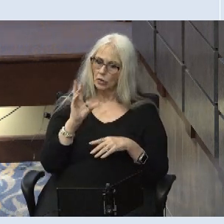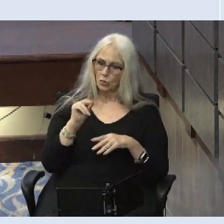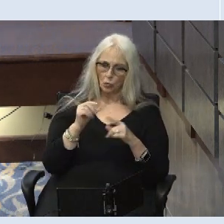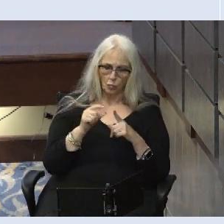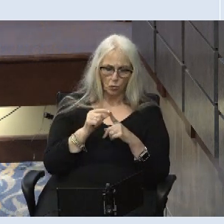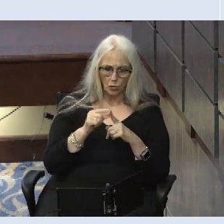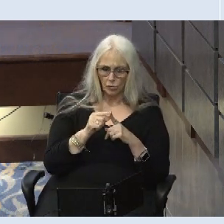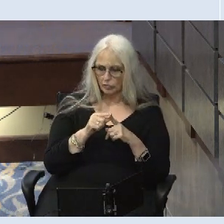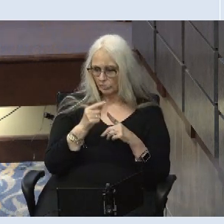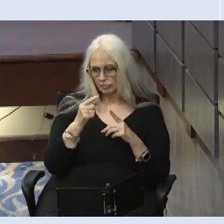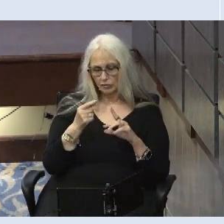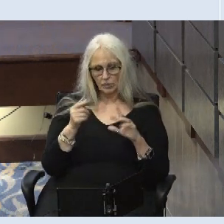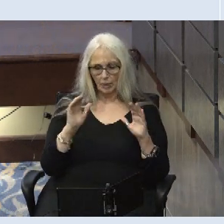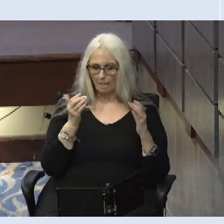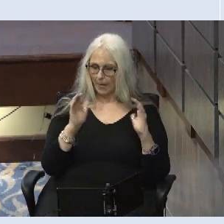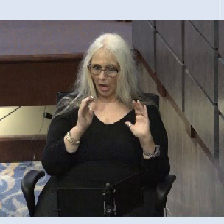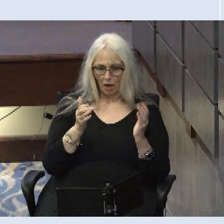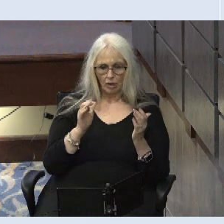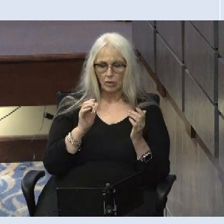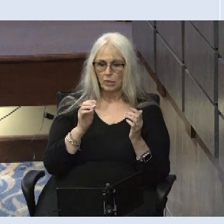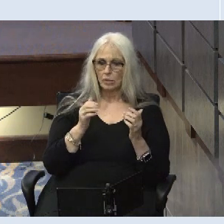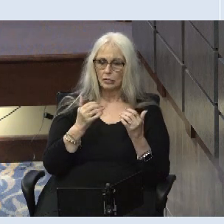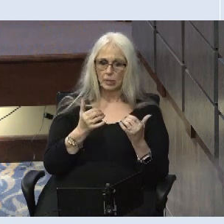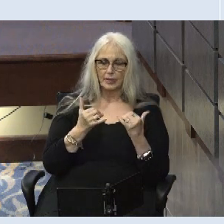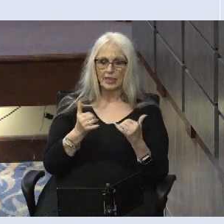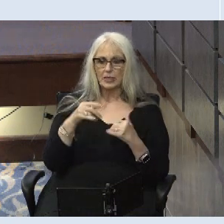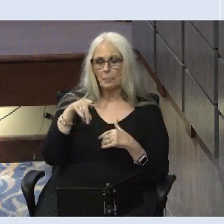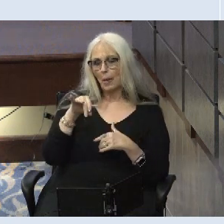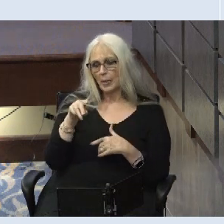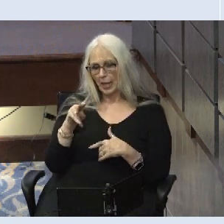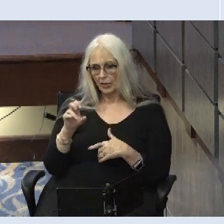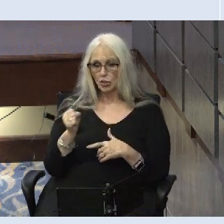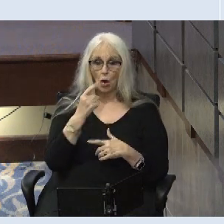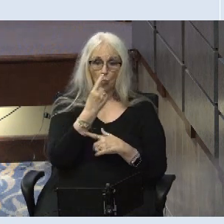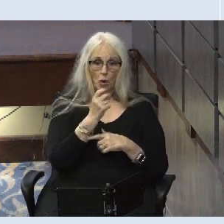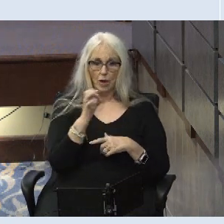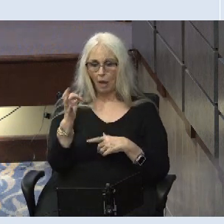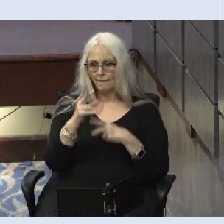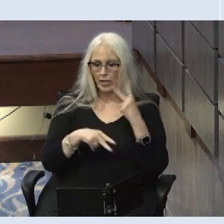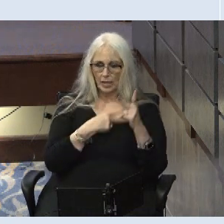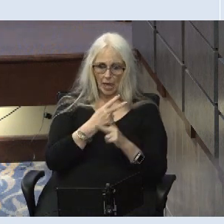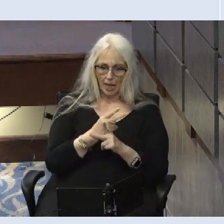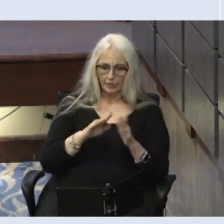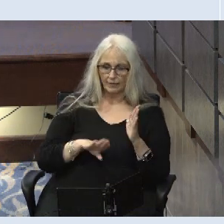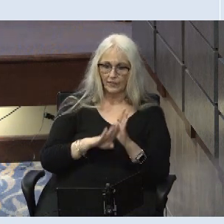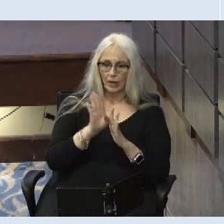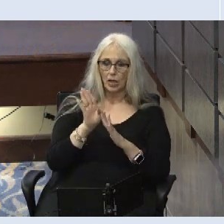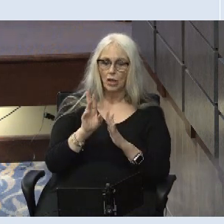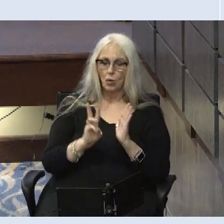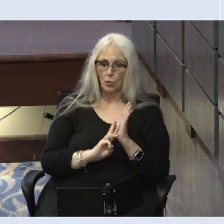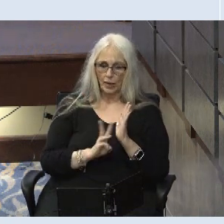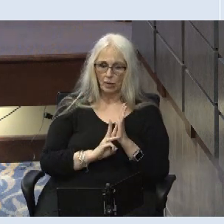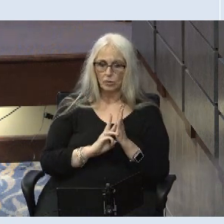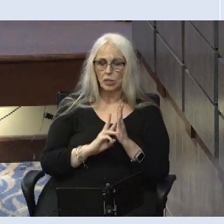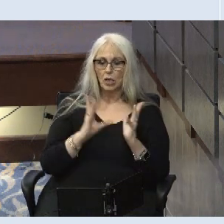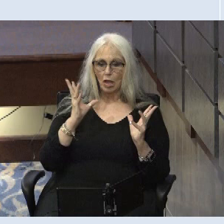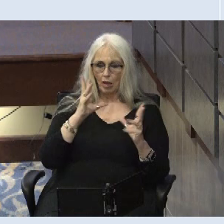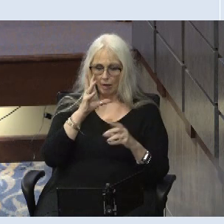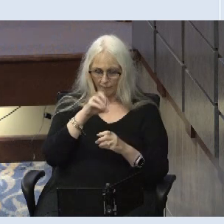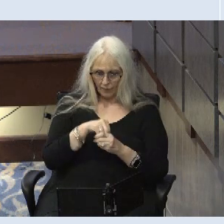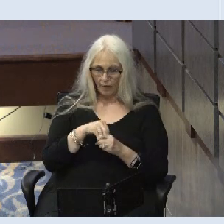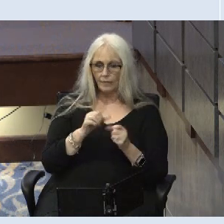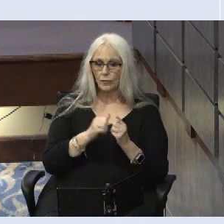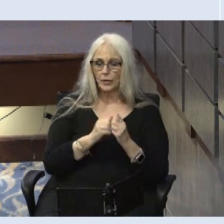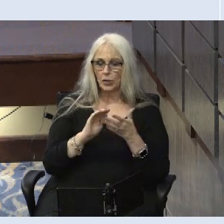housing opportunities for this particular population. This will be a one-of-a-kind development, affirming to all that Waco is indeed a community that values